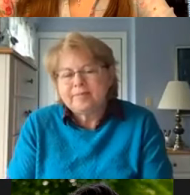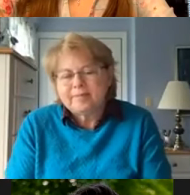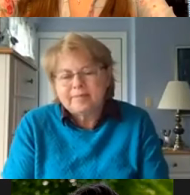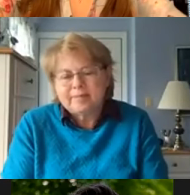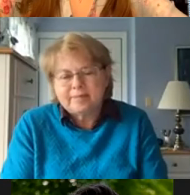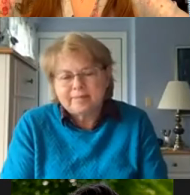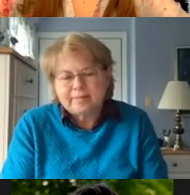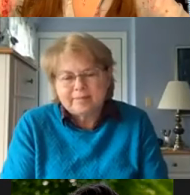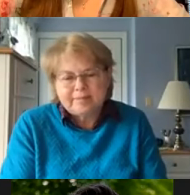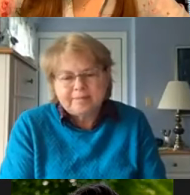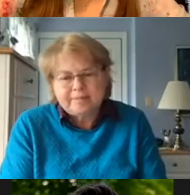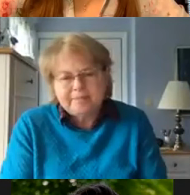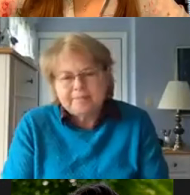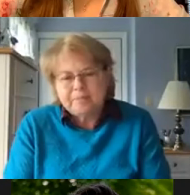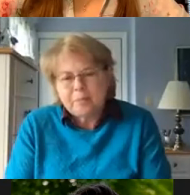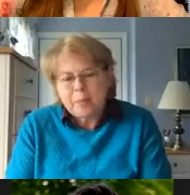are photoreceptor cells,